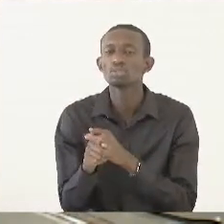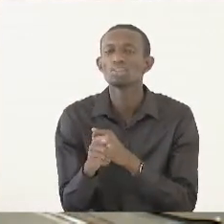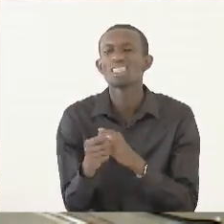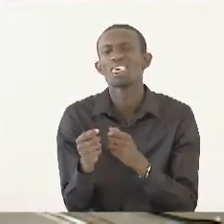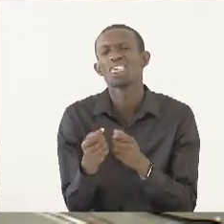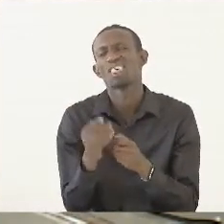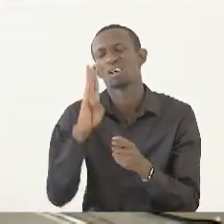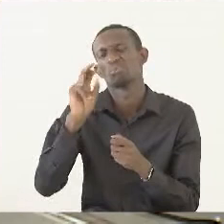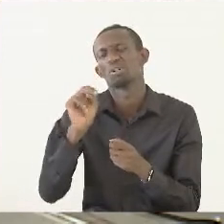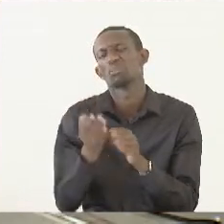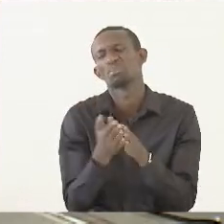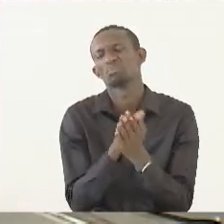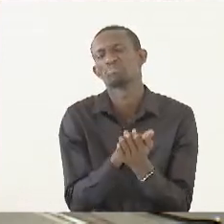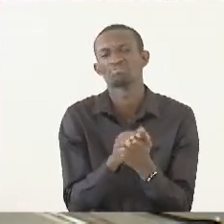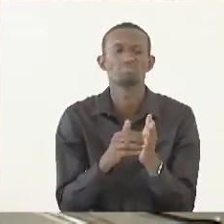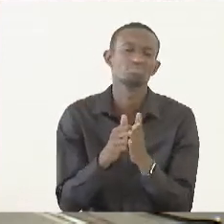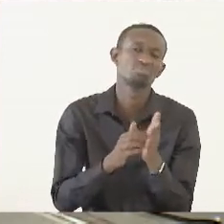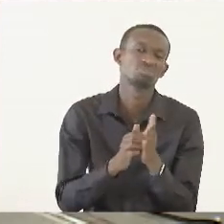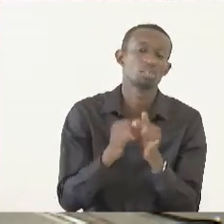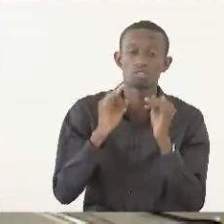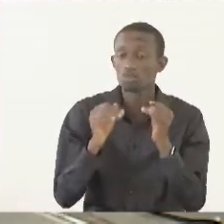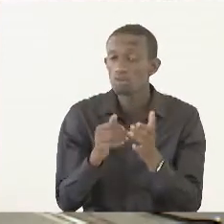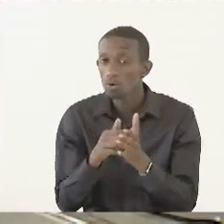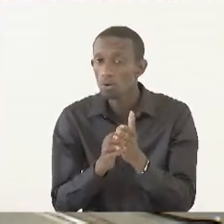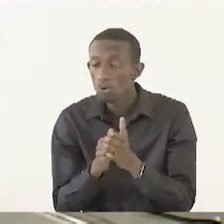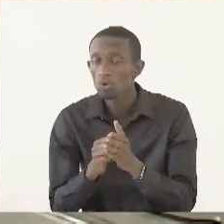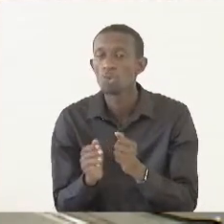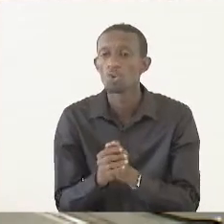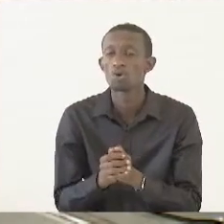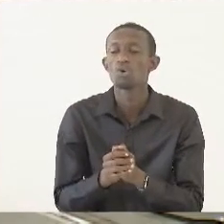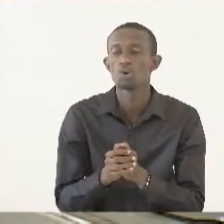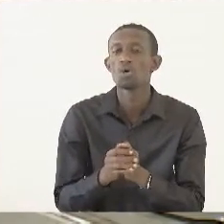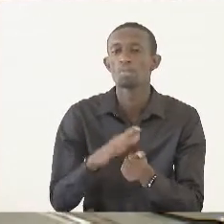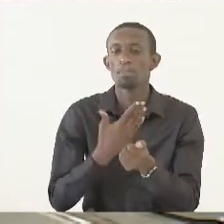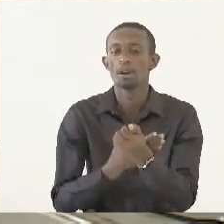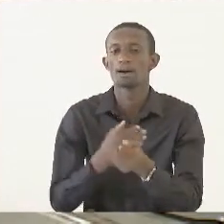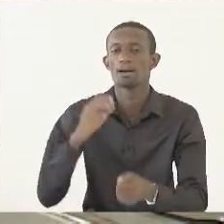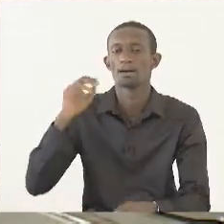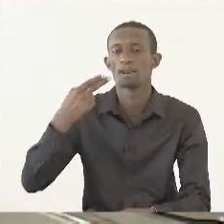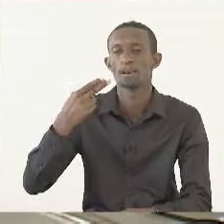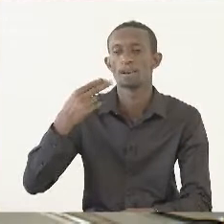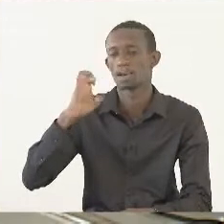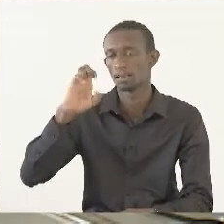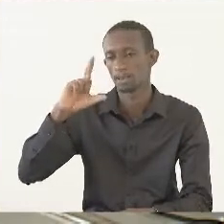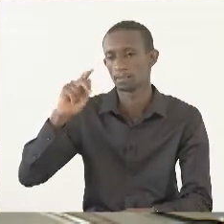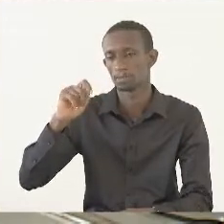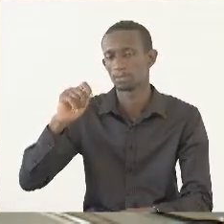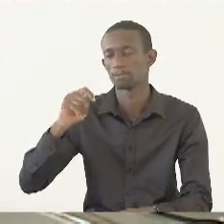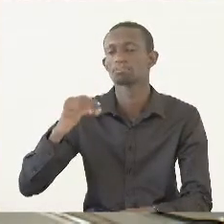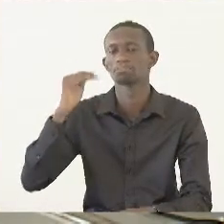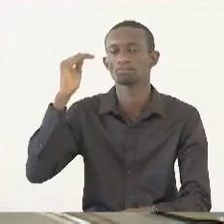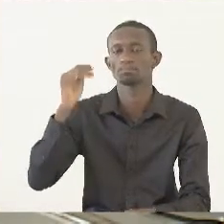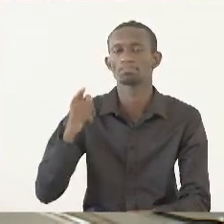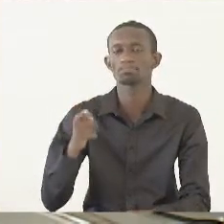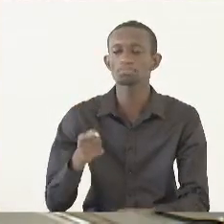weaker, then the ability to release the proton goes high. So this one increases